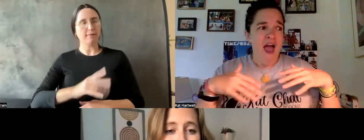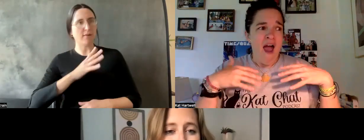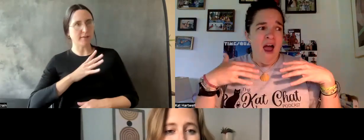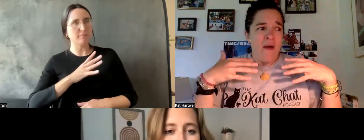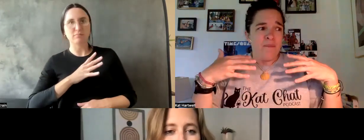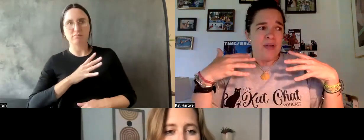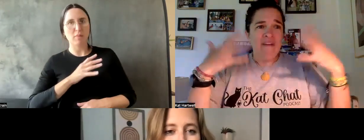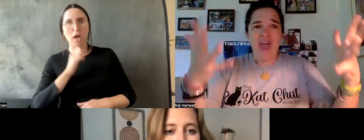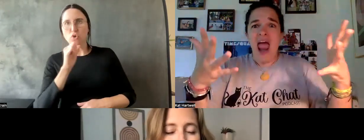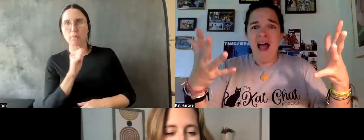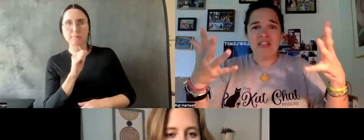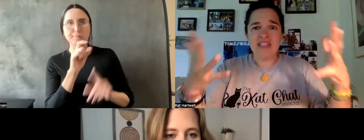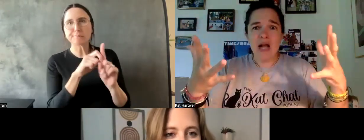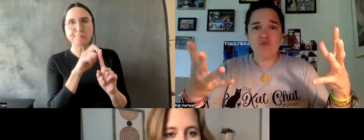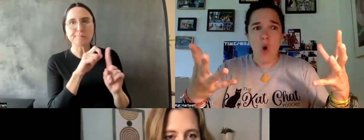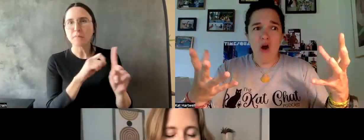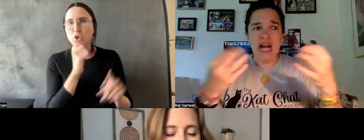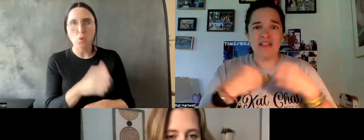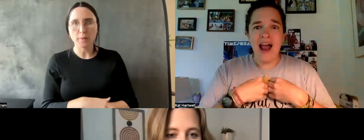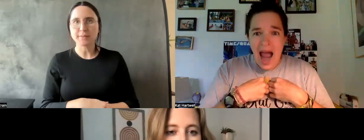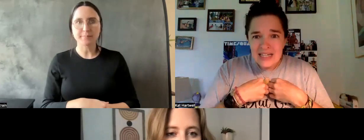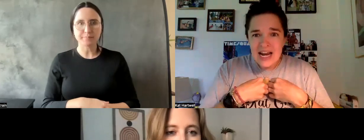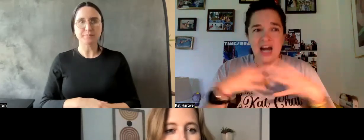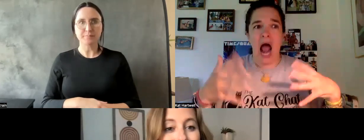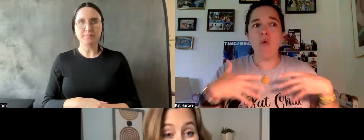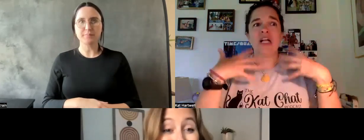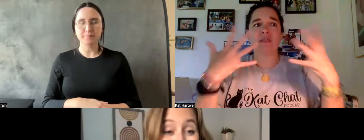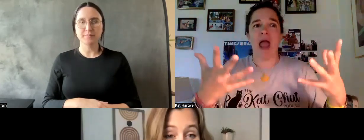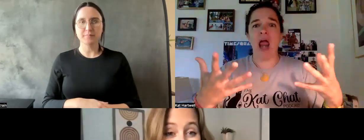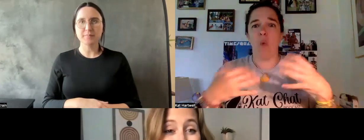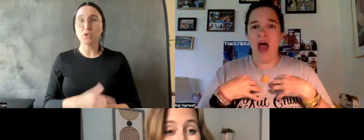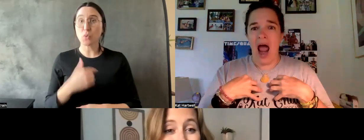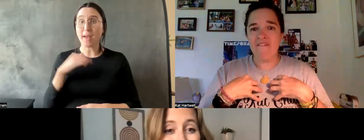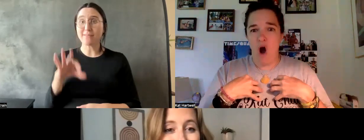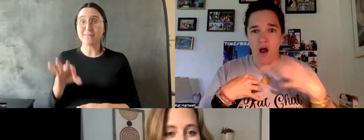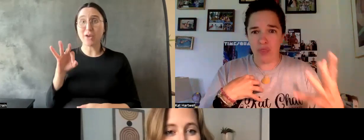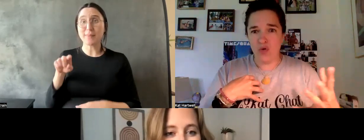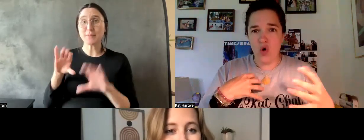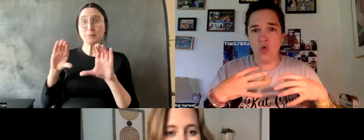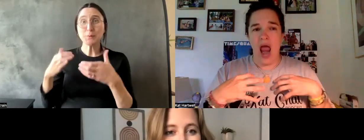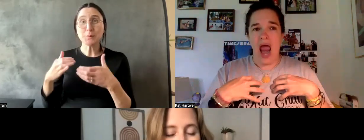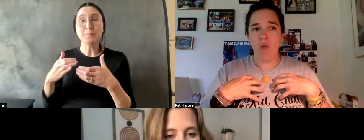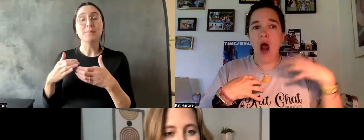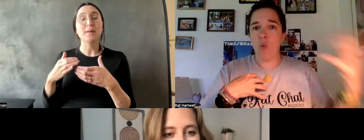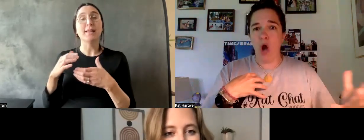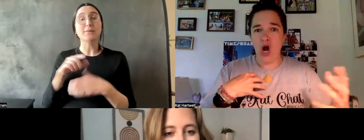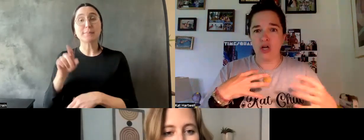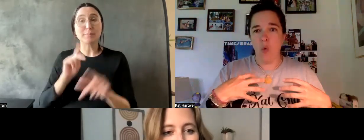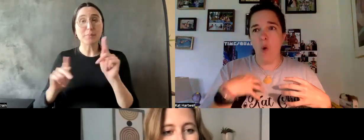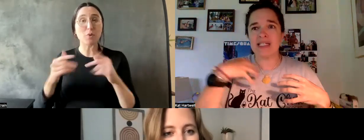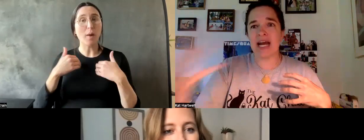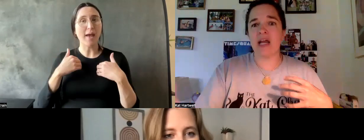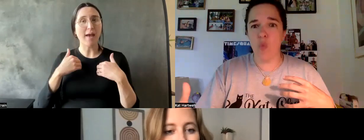And if they had the same story like I did, I would explain what I've gone through and what